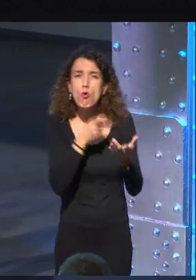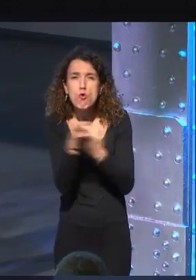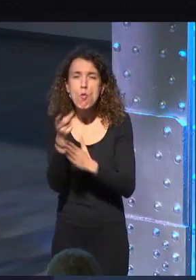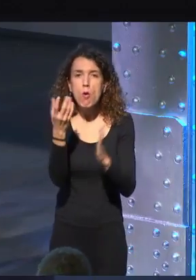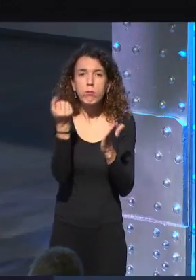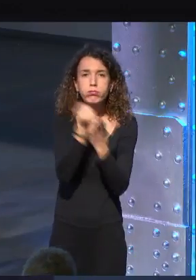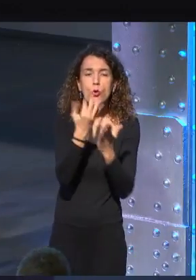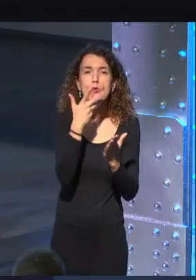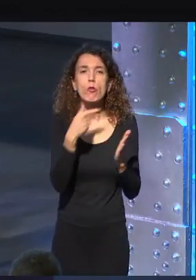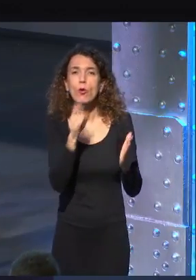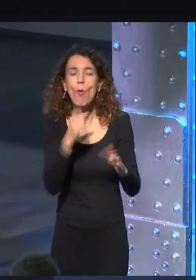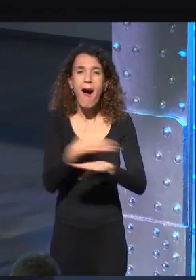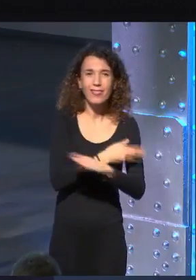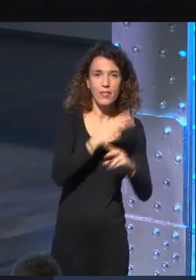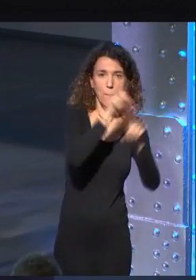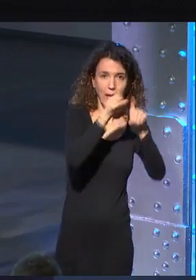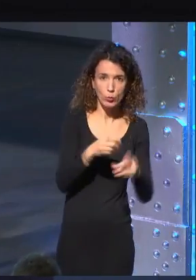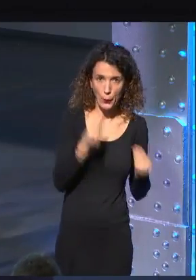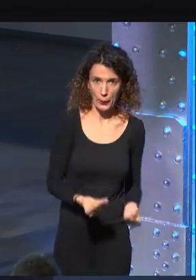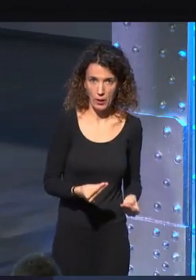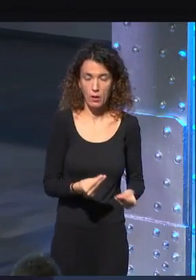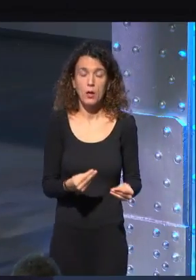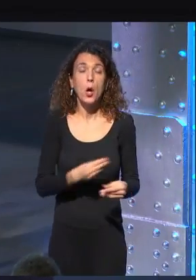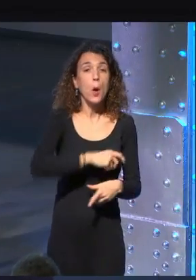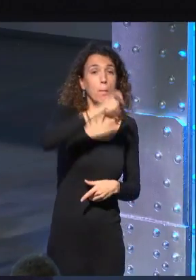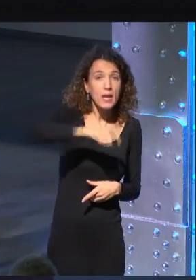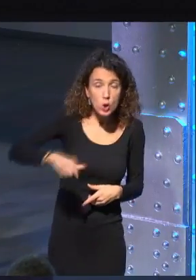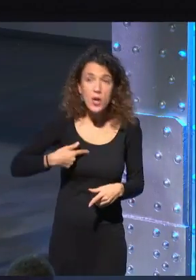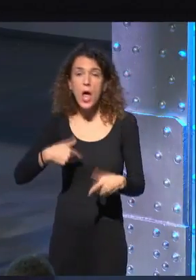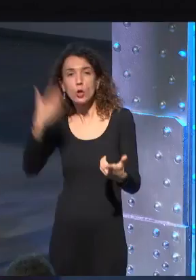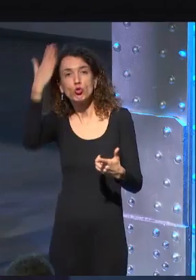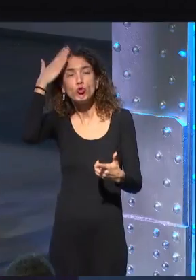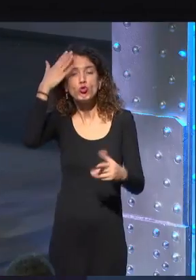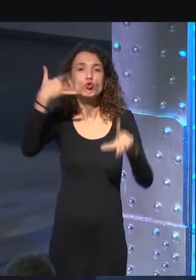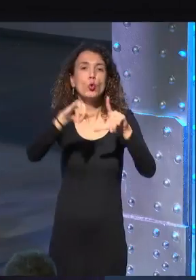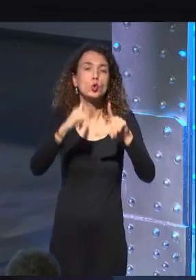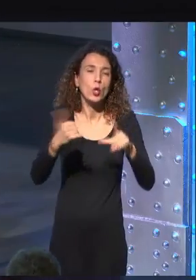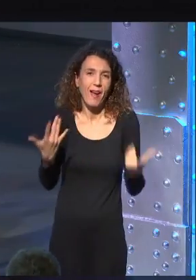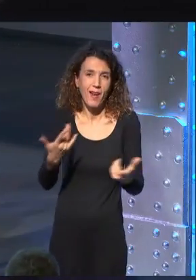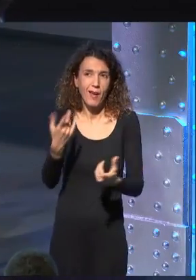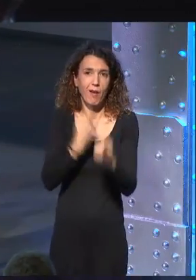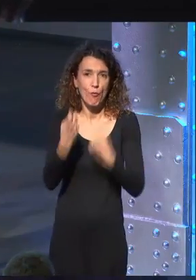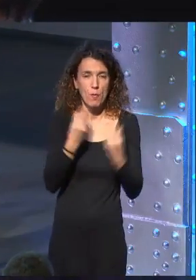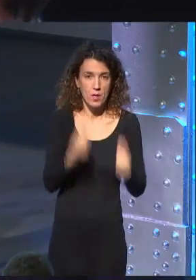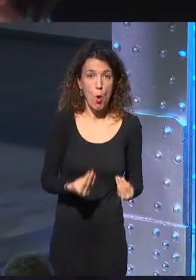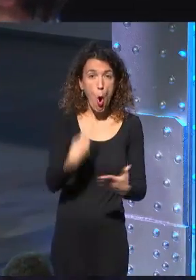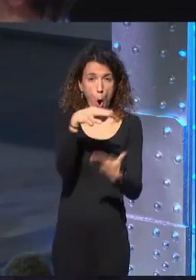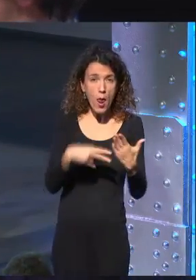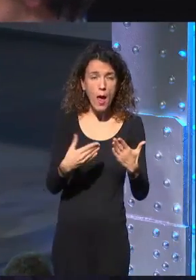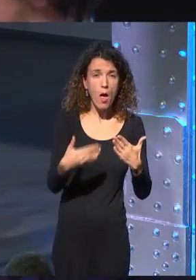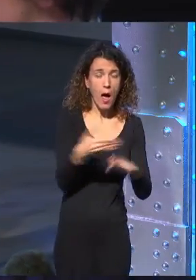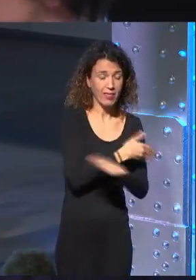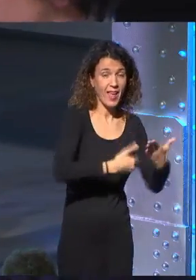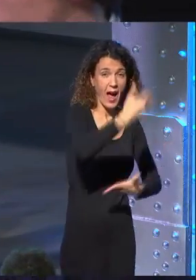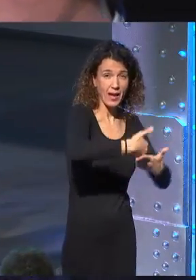to move a specific app or a specific network, we should just ask whether people or colleagues, and to